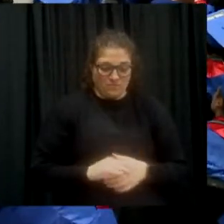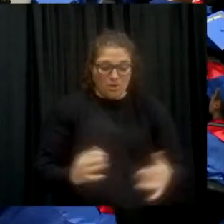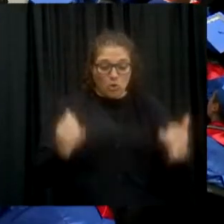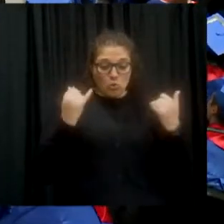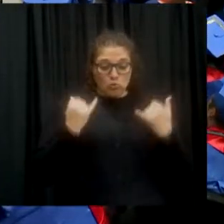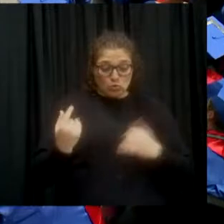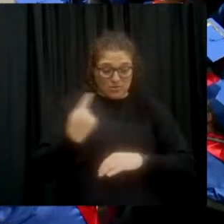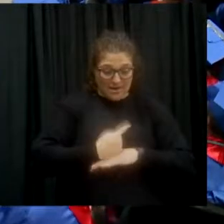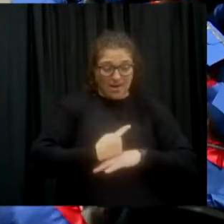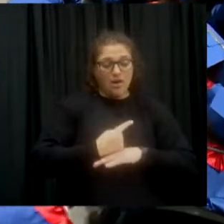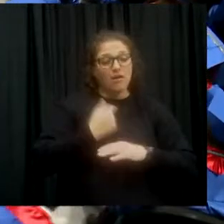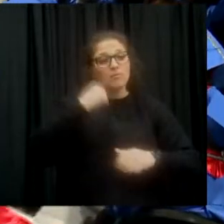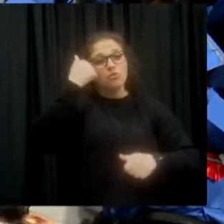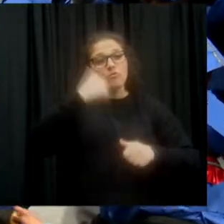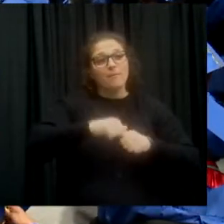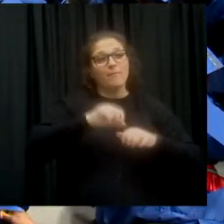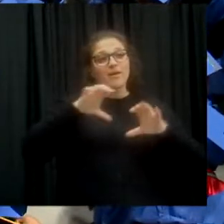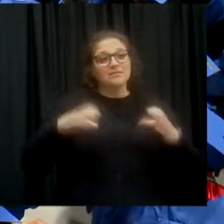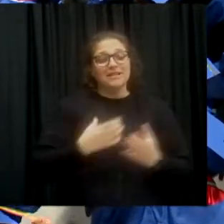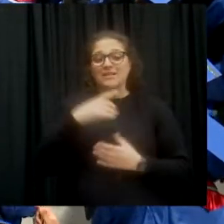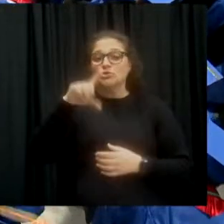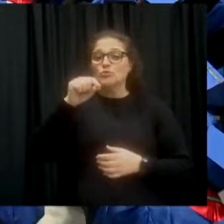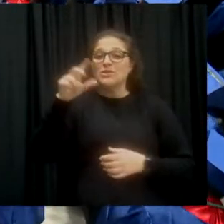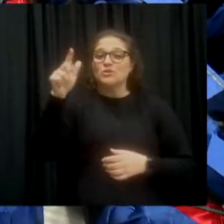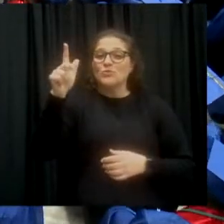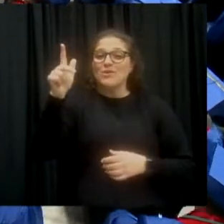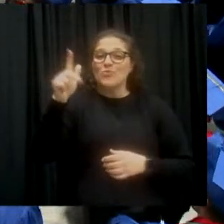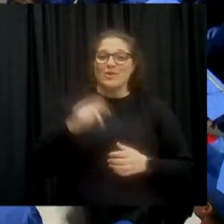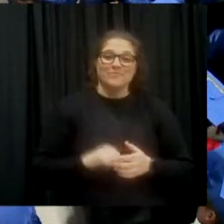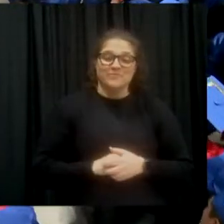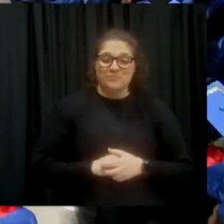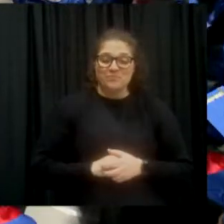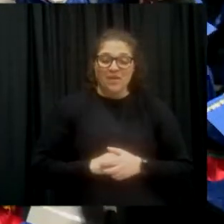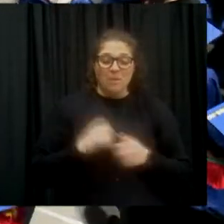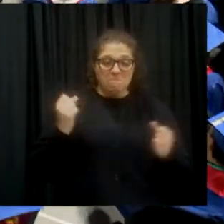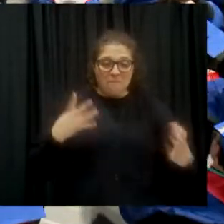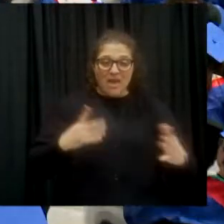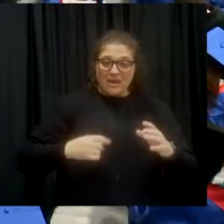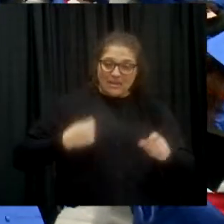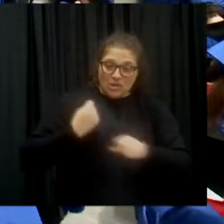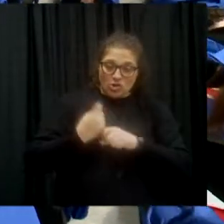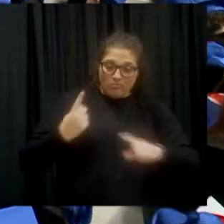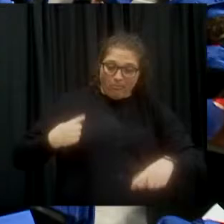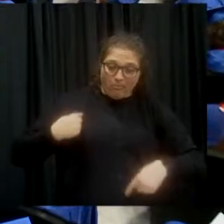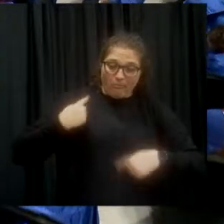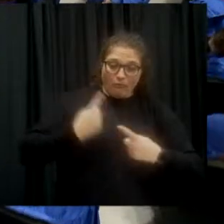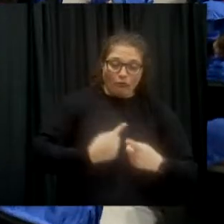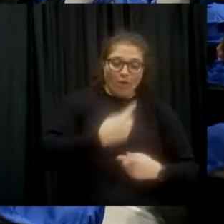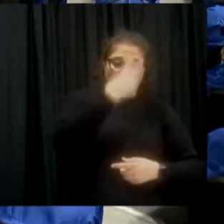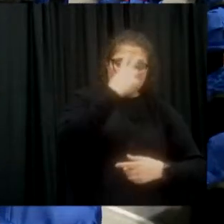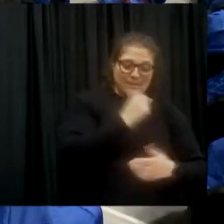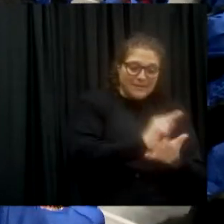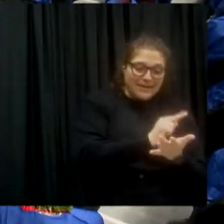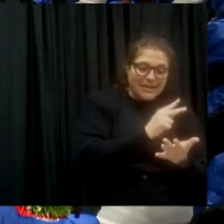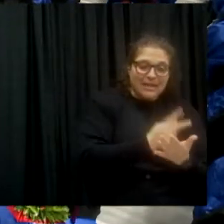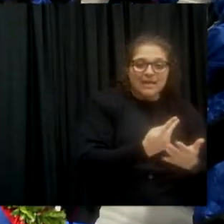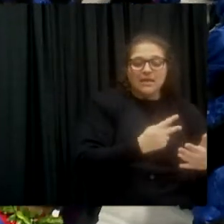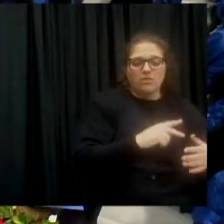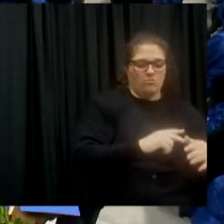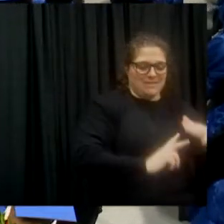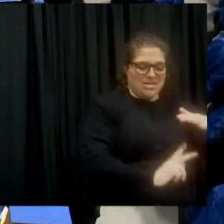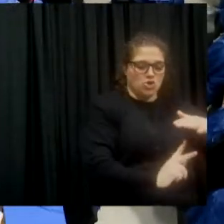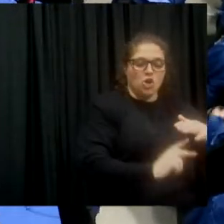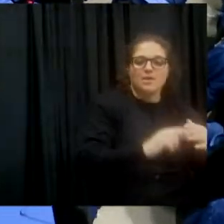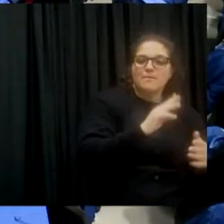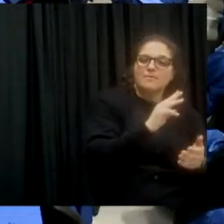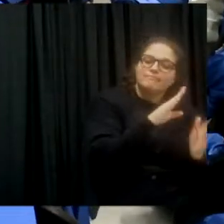Today is the day we'll be known as the class of 2023. Throughout the years, we've gone from sleeping on kindergarten mats in the classroom